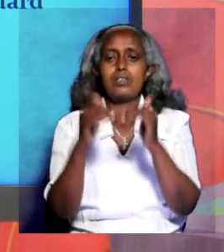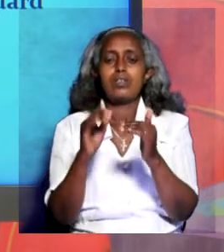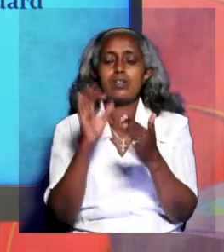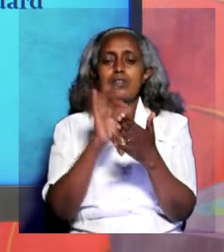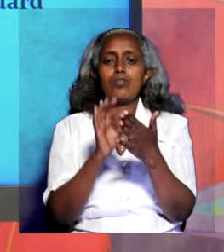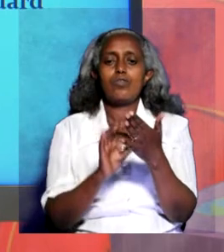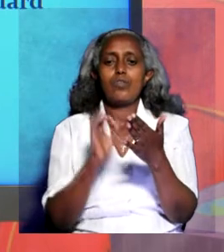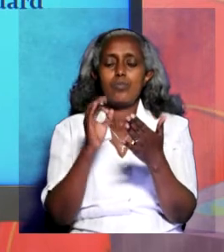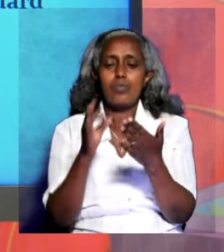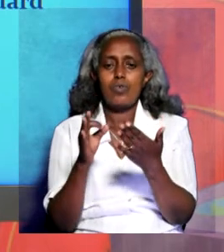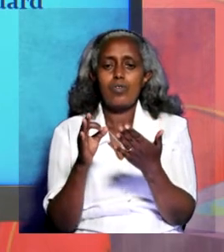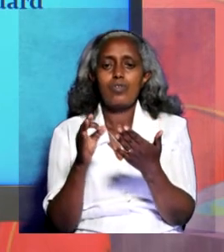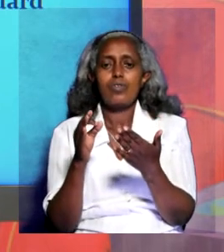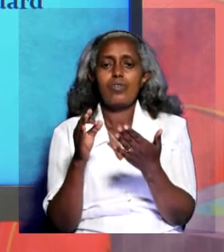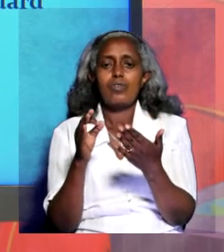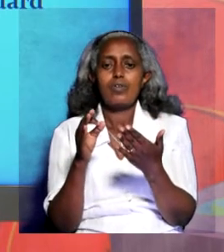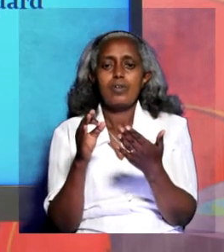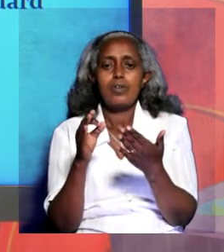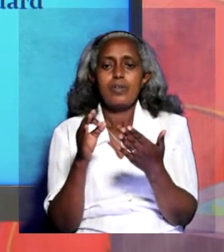form of